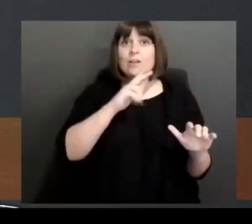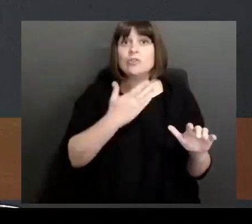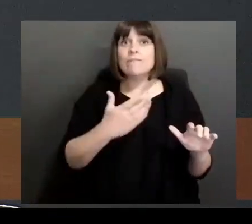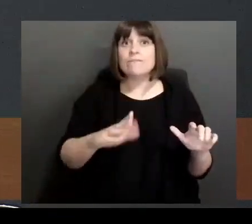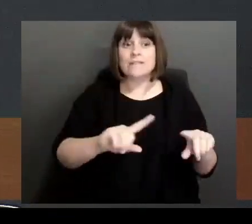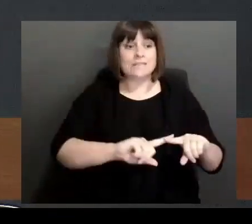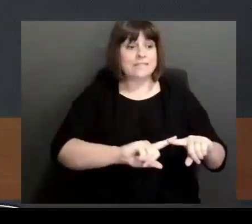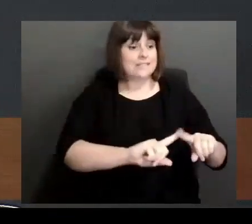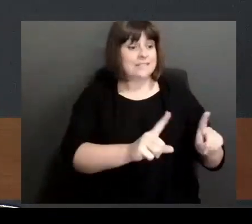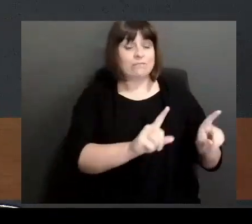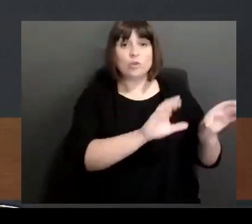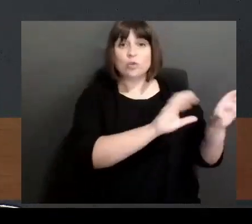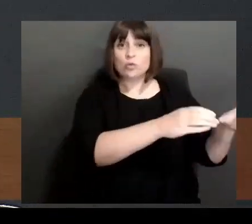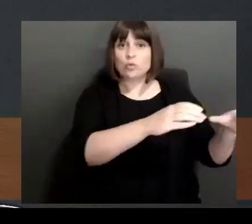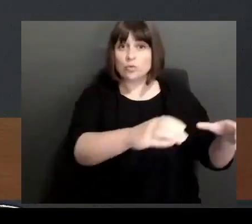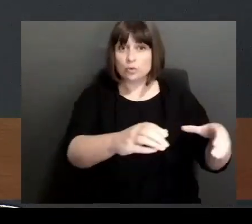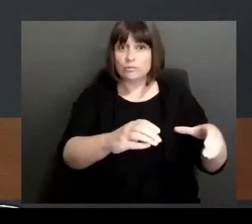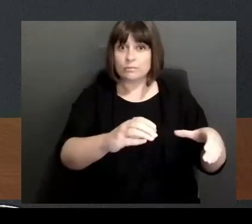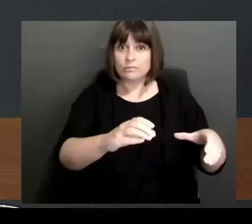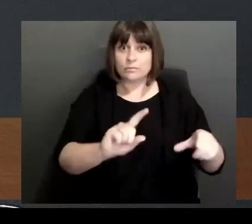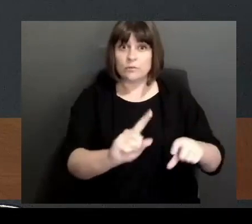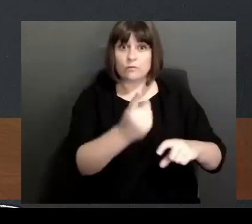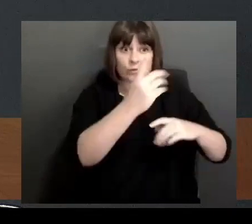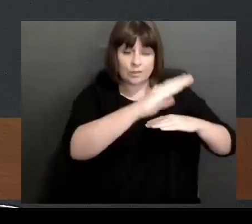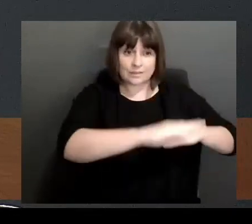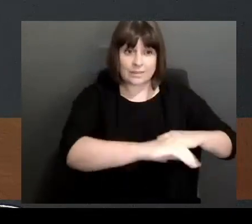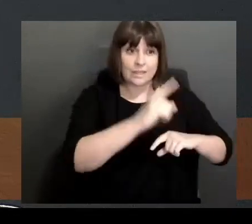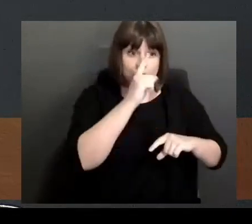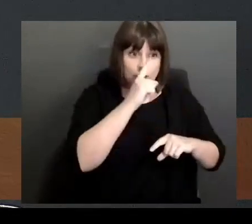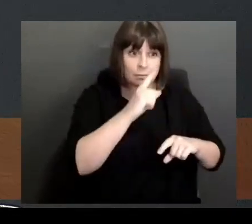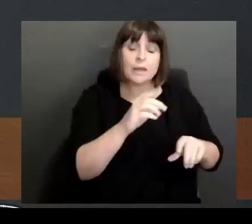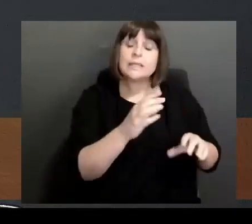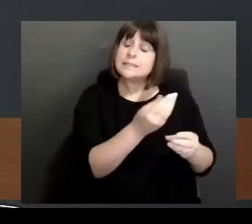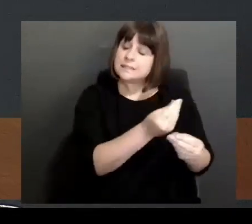groups, some of those being non-RAP groups as well, talking about